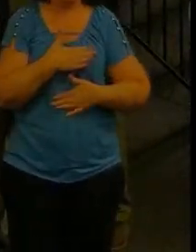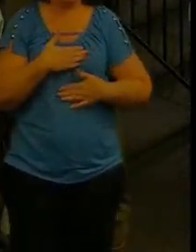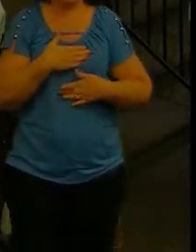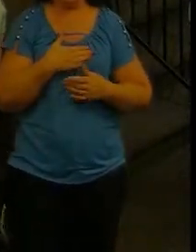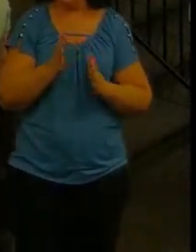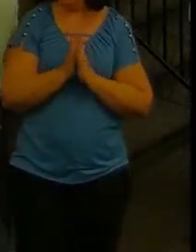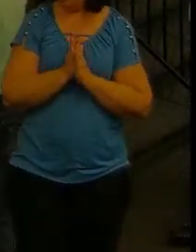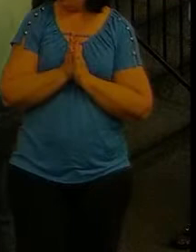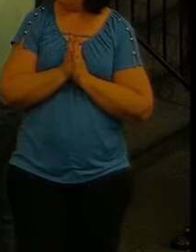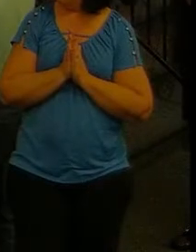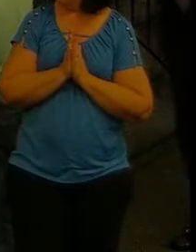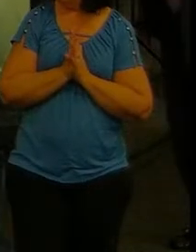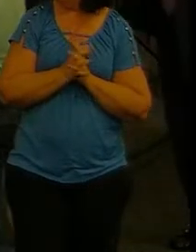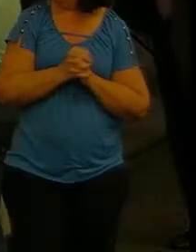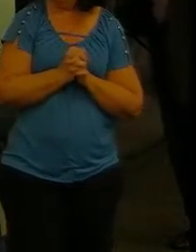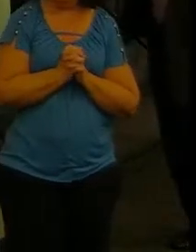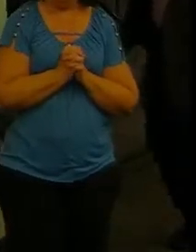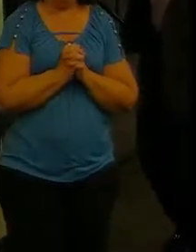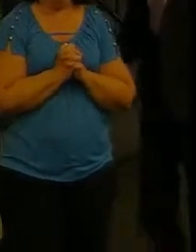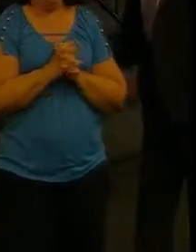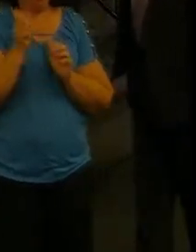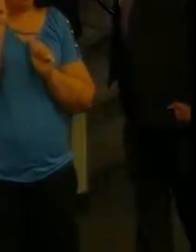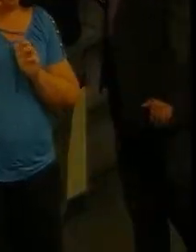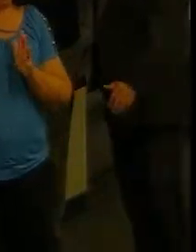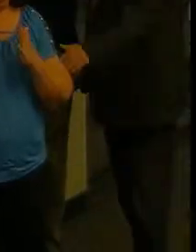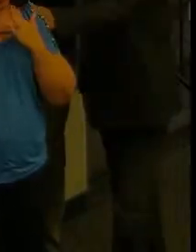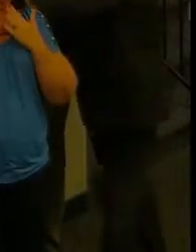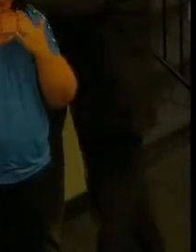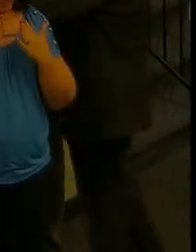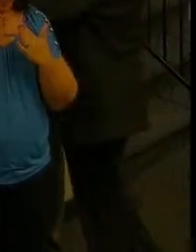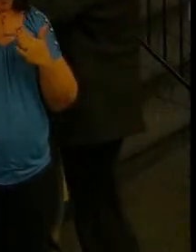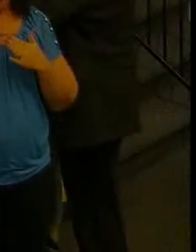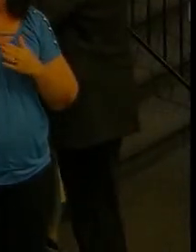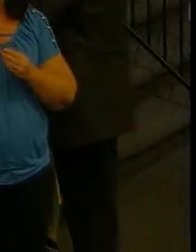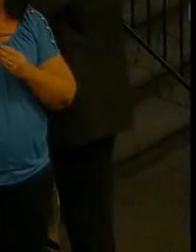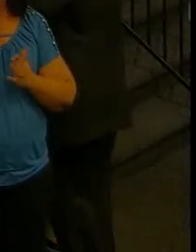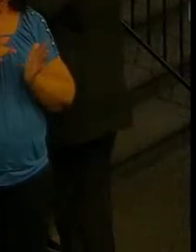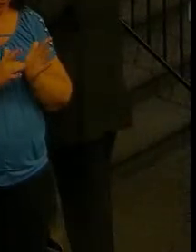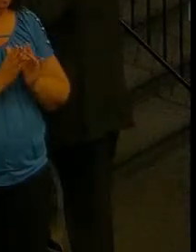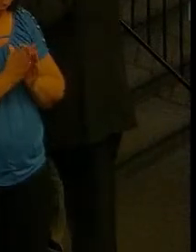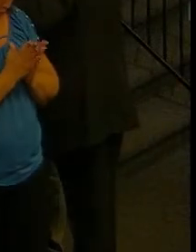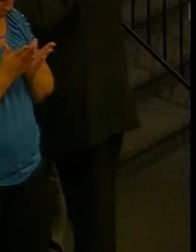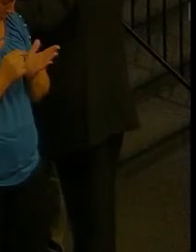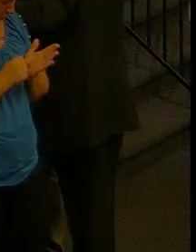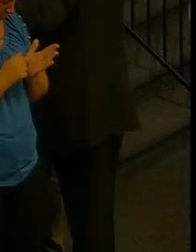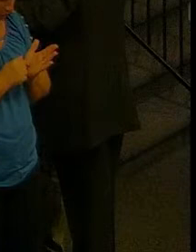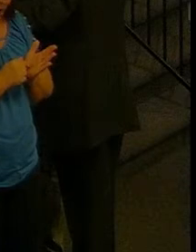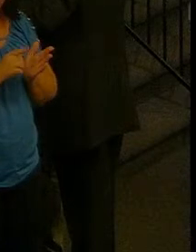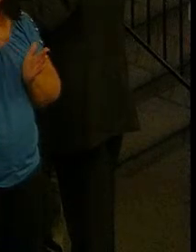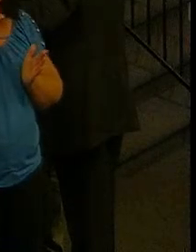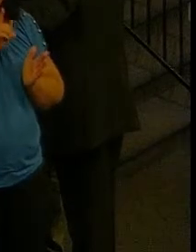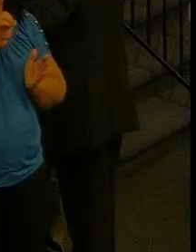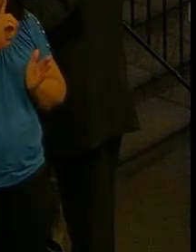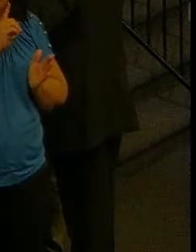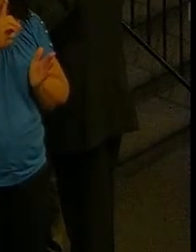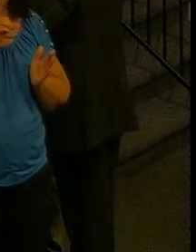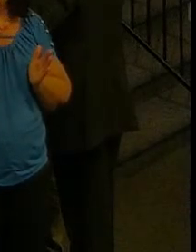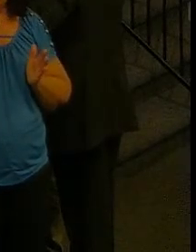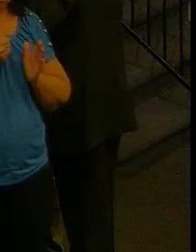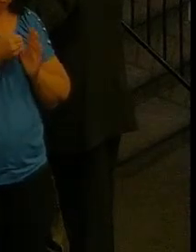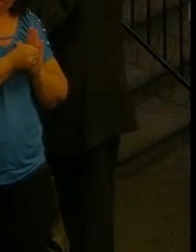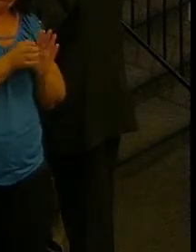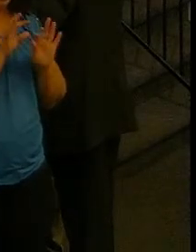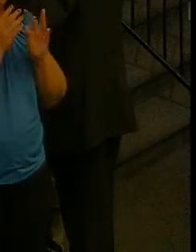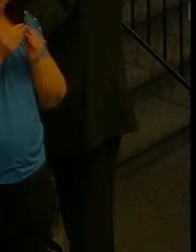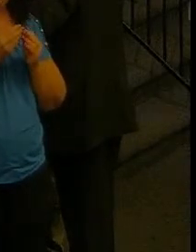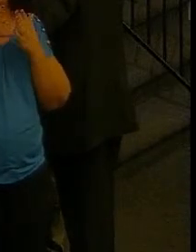Let's pray for our brother Dennis. Father, we thank you that you tell us in your word that you put even the solitary into families. But we